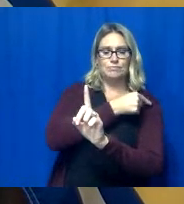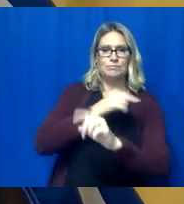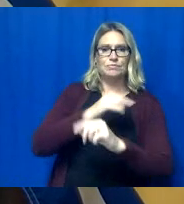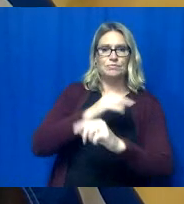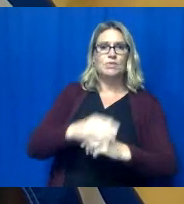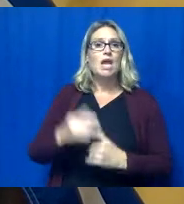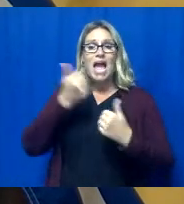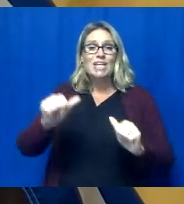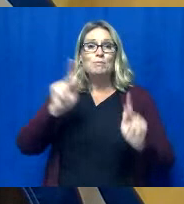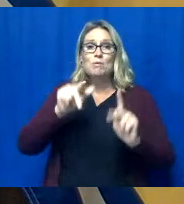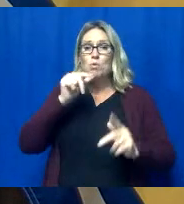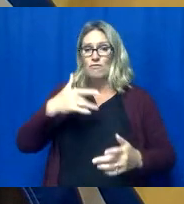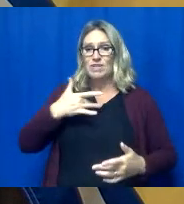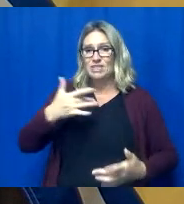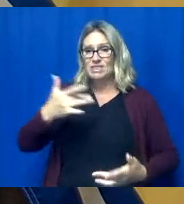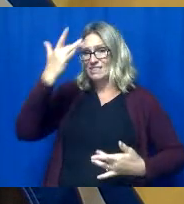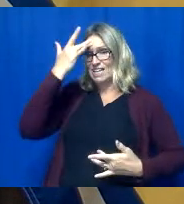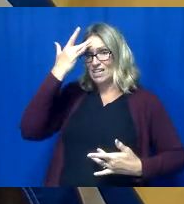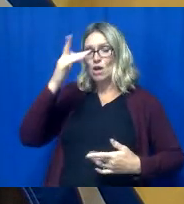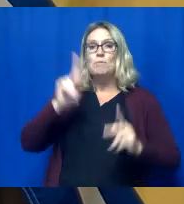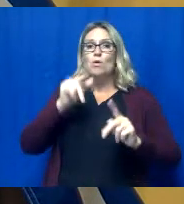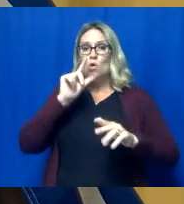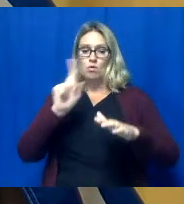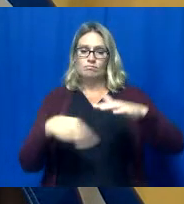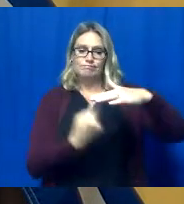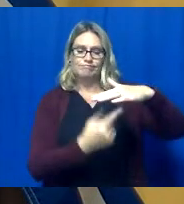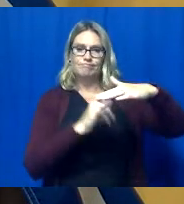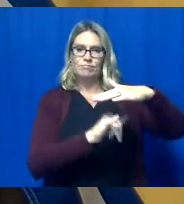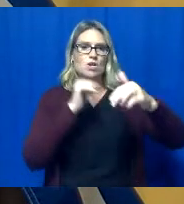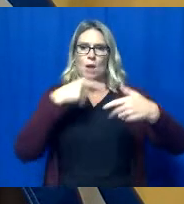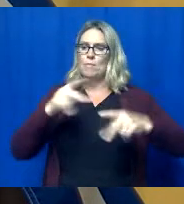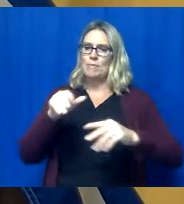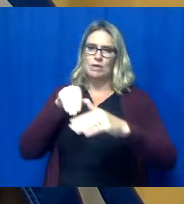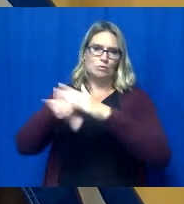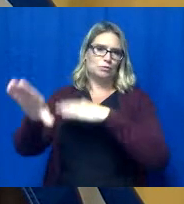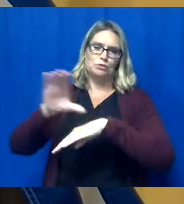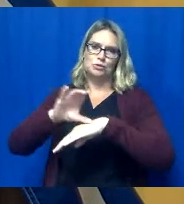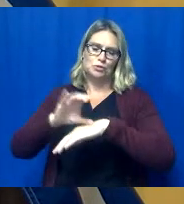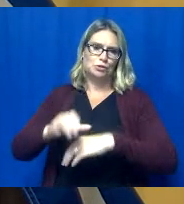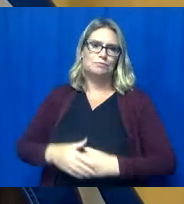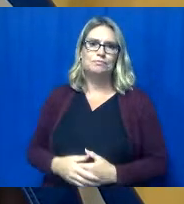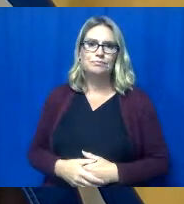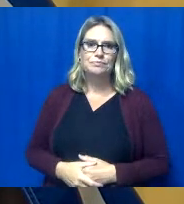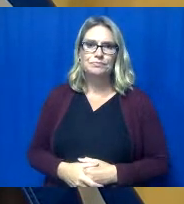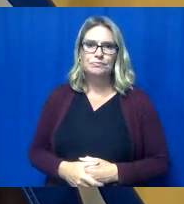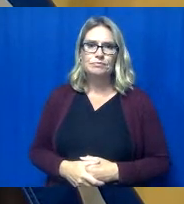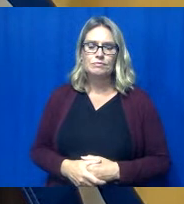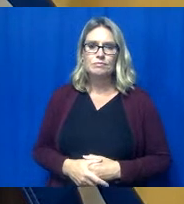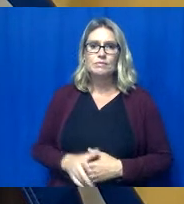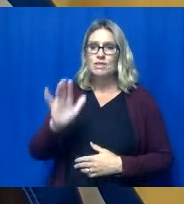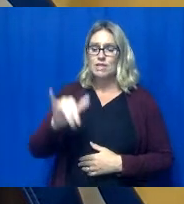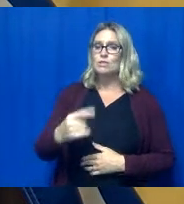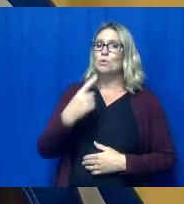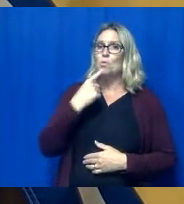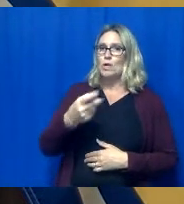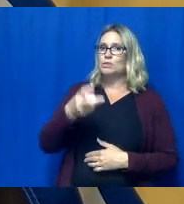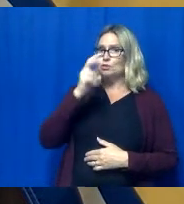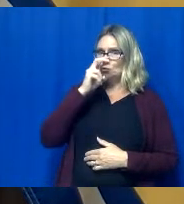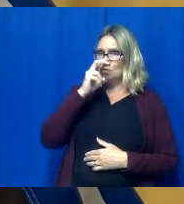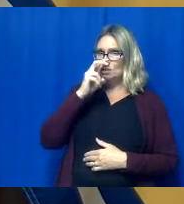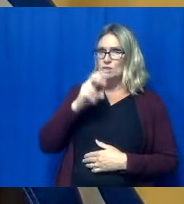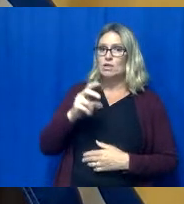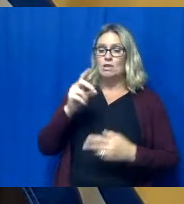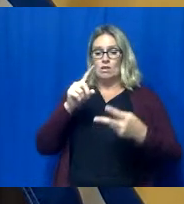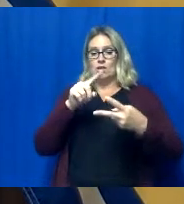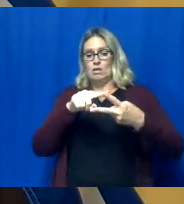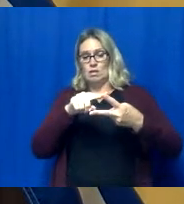or who have been instructed to self-isolate from entering. This is one strict policy or another strict